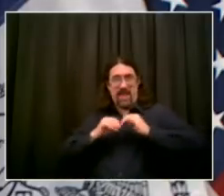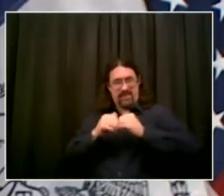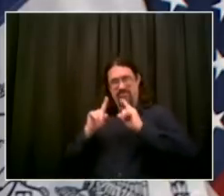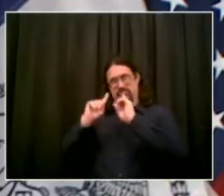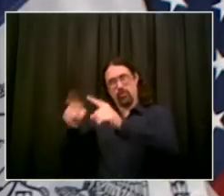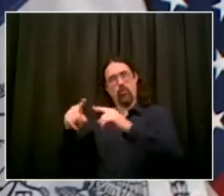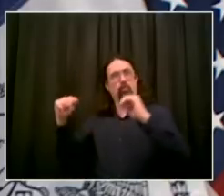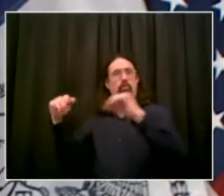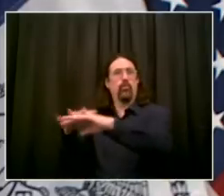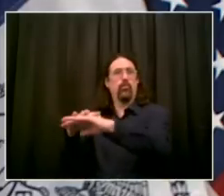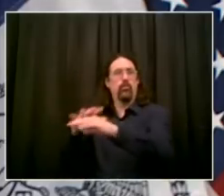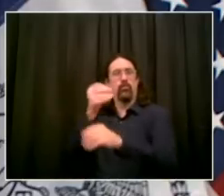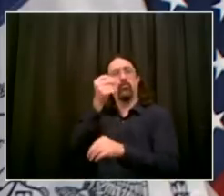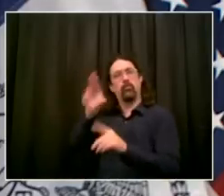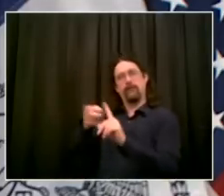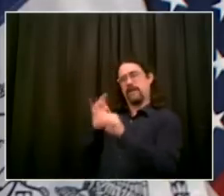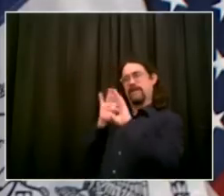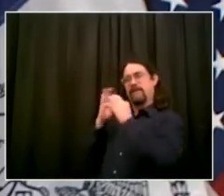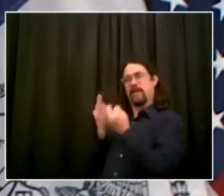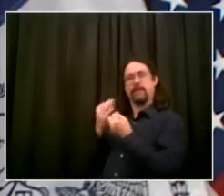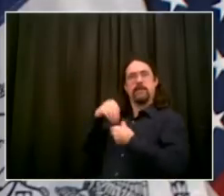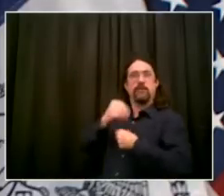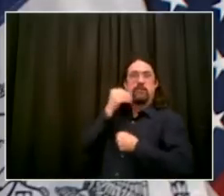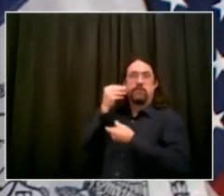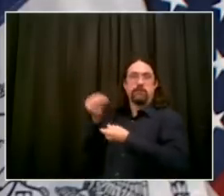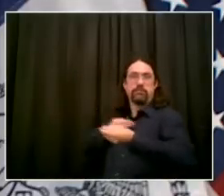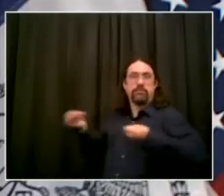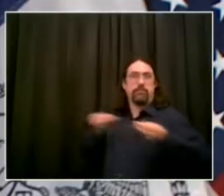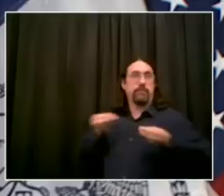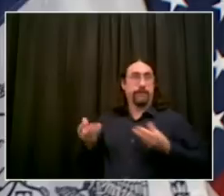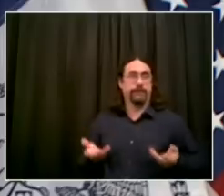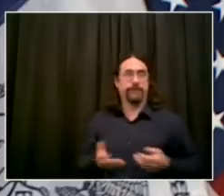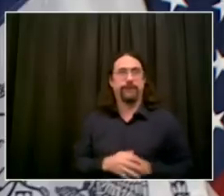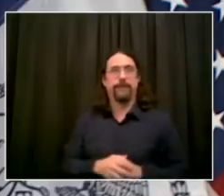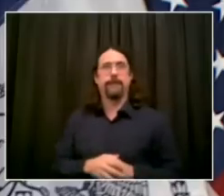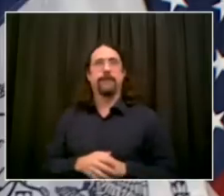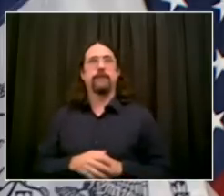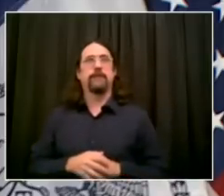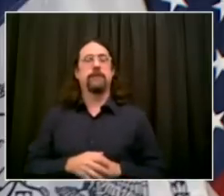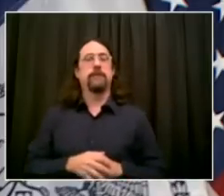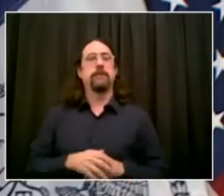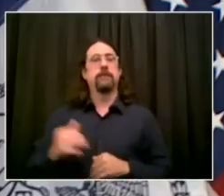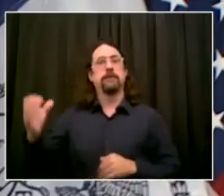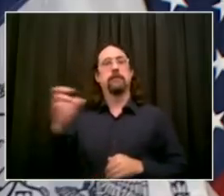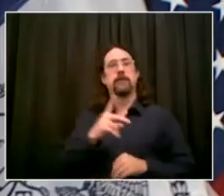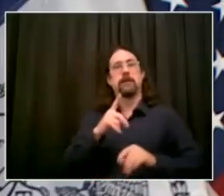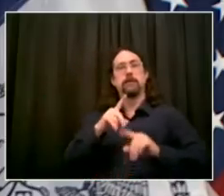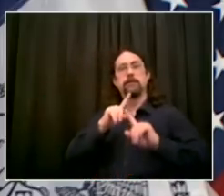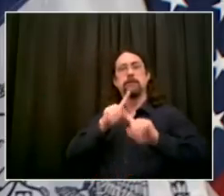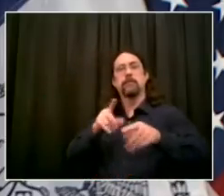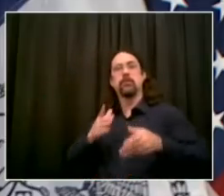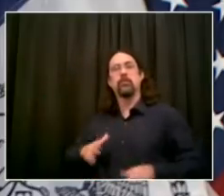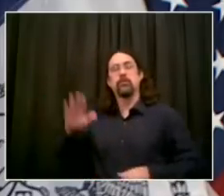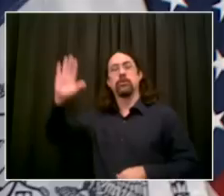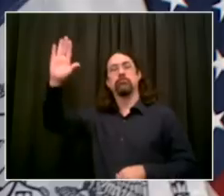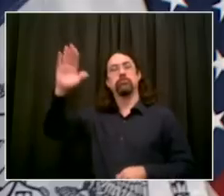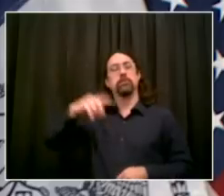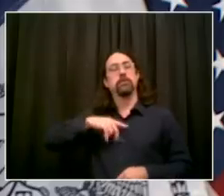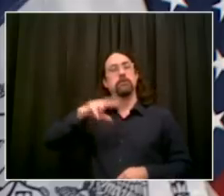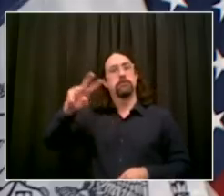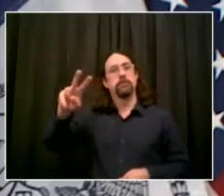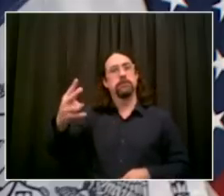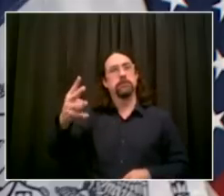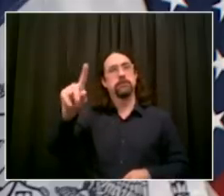Okay, thank you. And my second question is about, I know that you said that the NYPD is working out differences